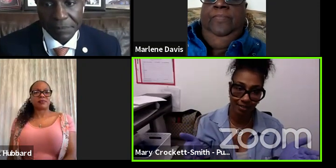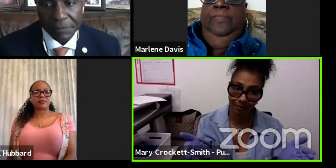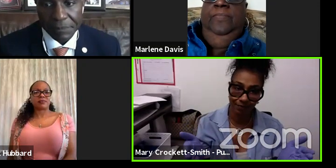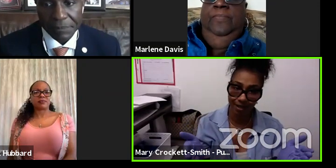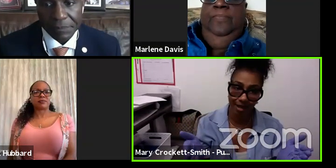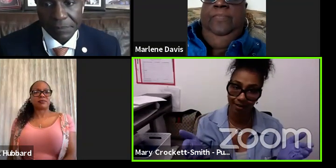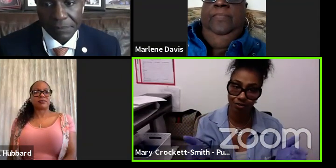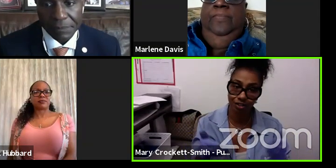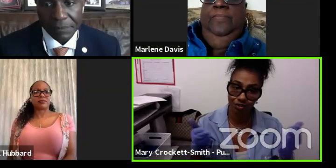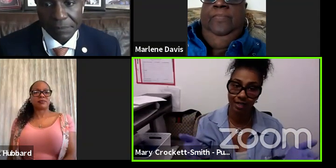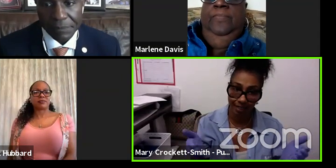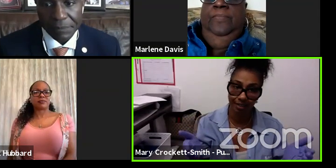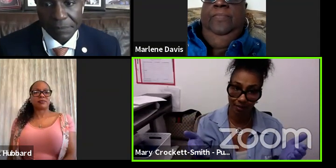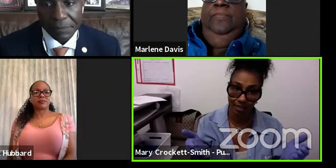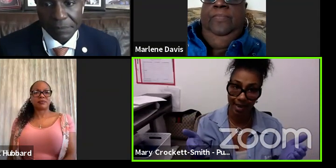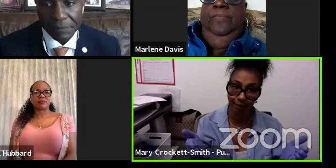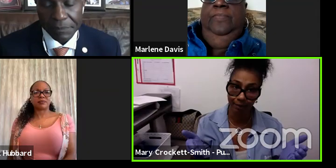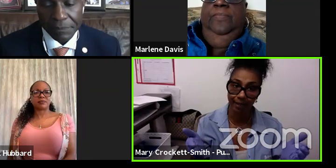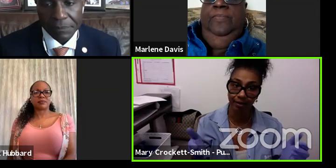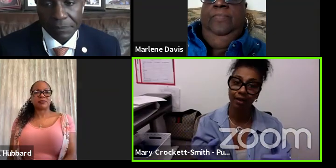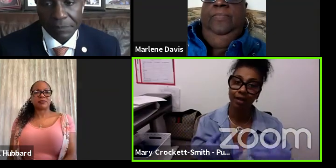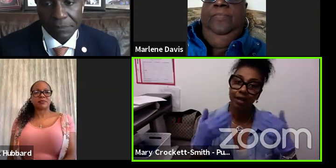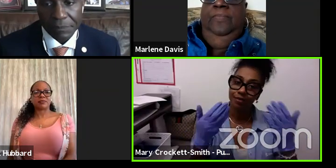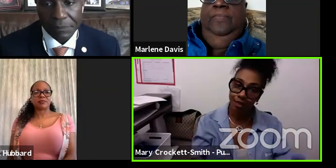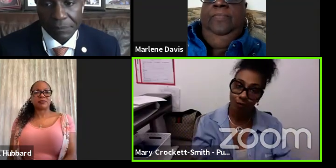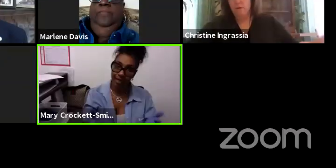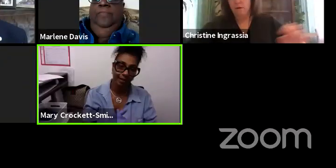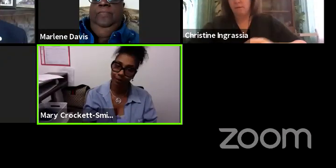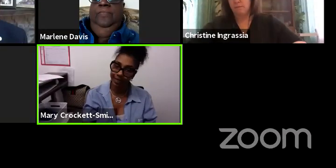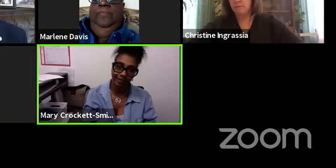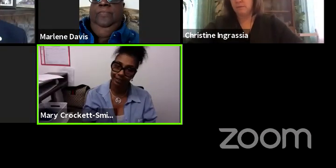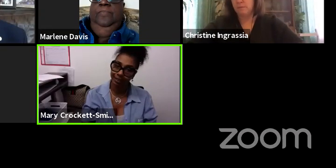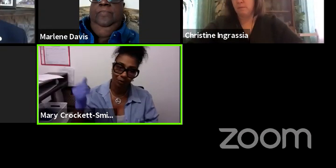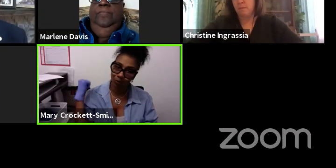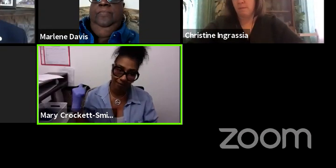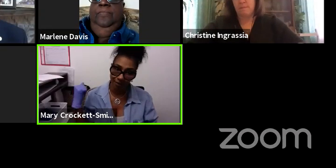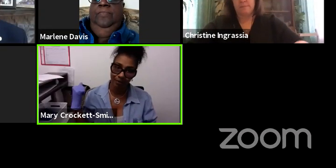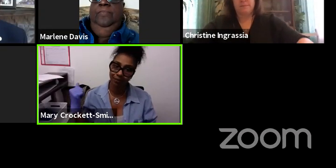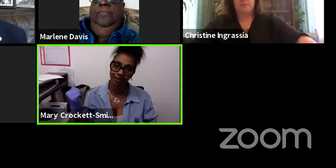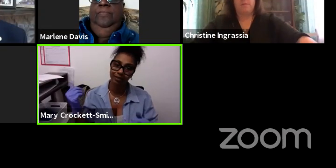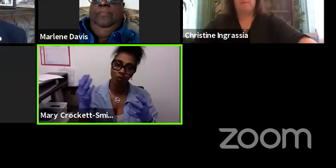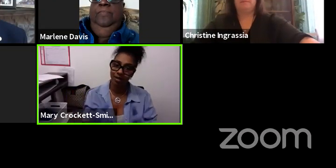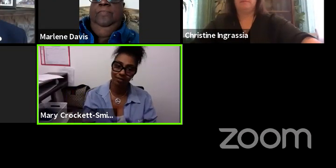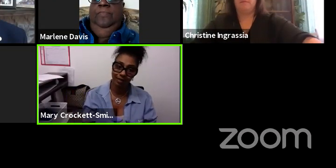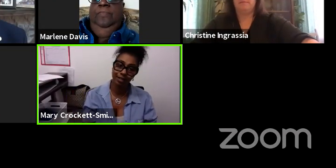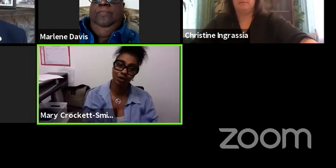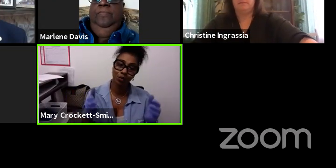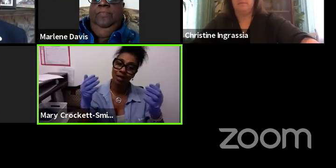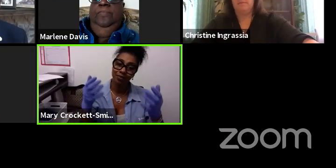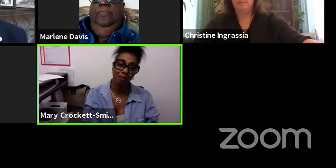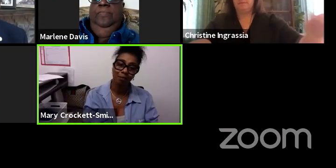to $175 just to try to get here in a timely manner. Then we can't let them throughout the building to wash their hands. So the